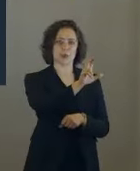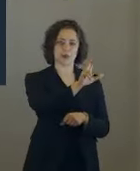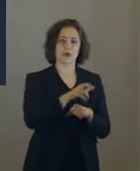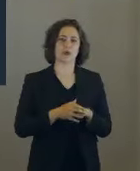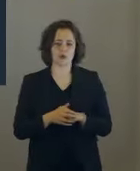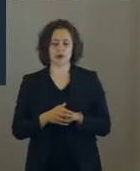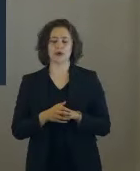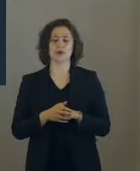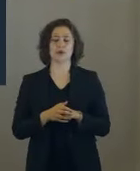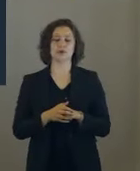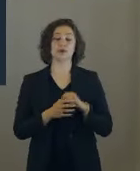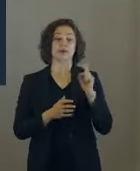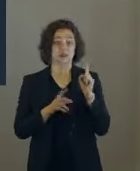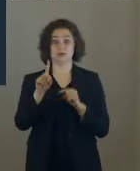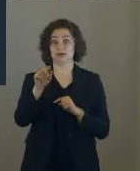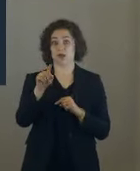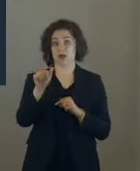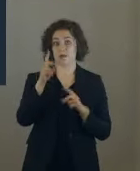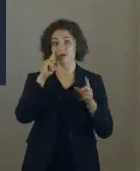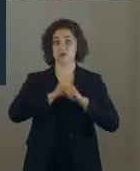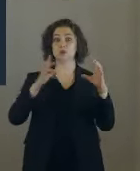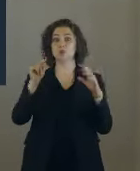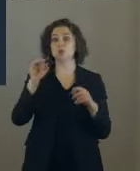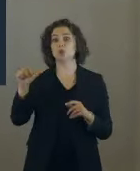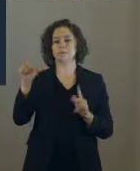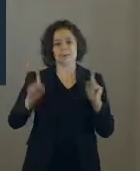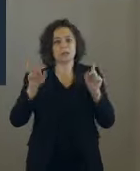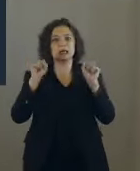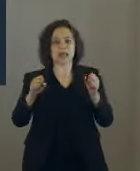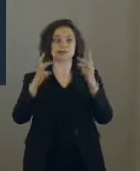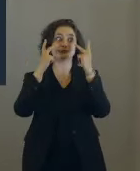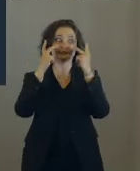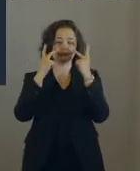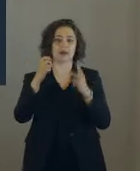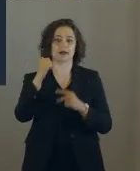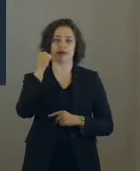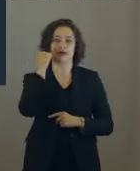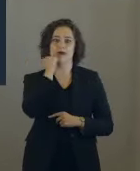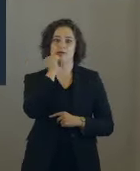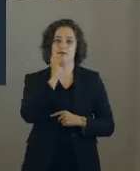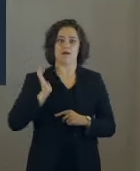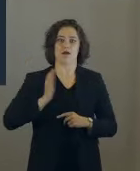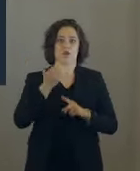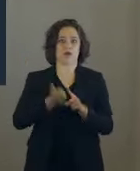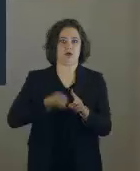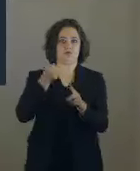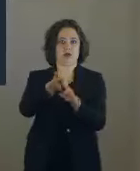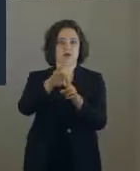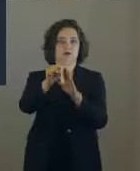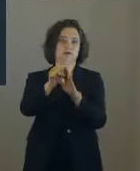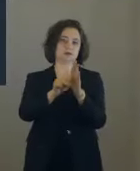with this data visualization tool, they will be able to see every day the effect that we make on the people of the state of Michigan.